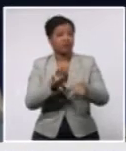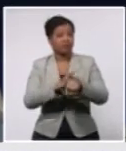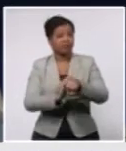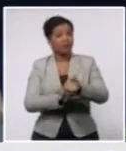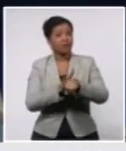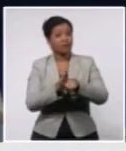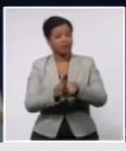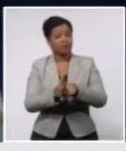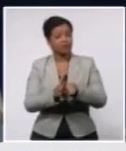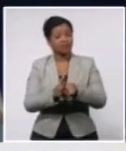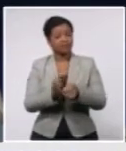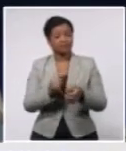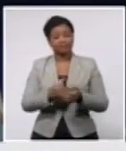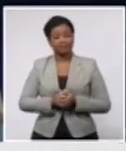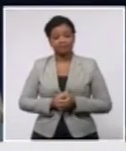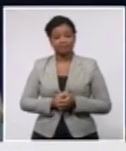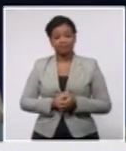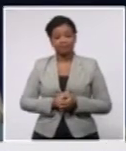already reached